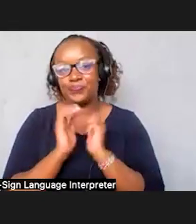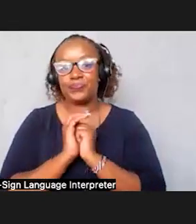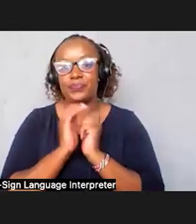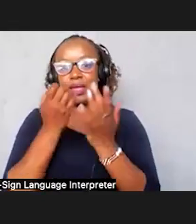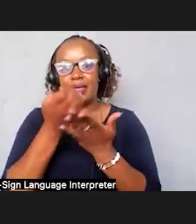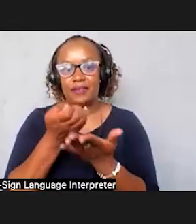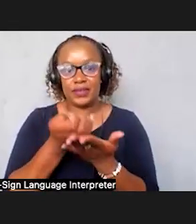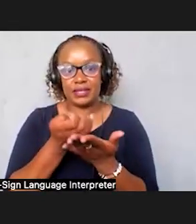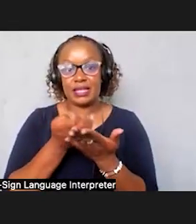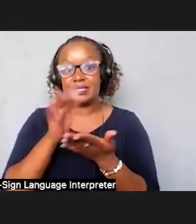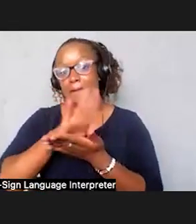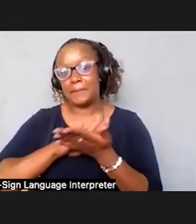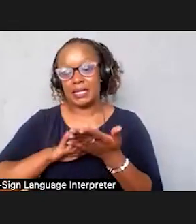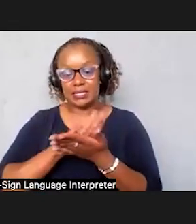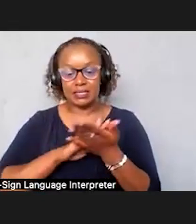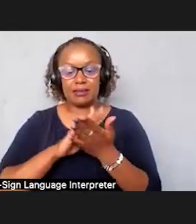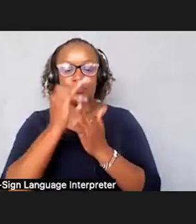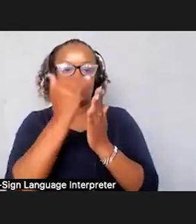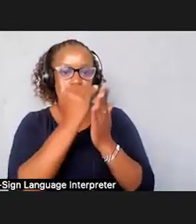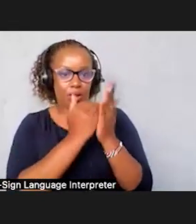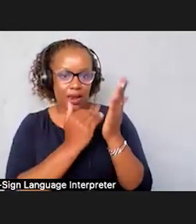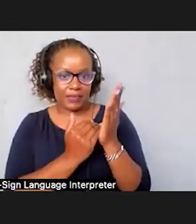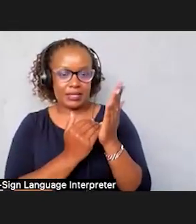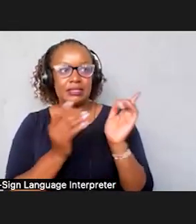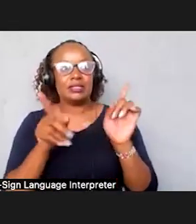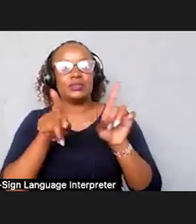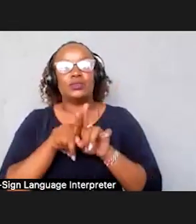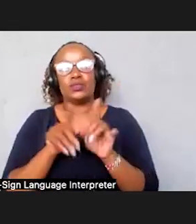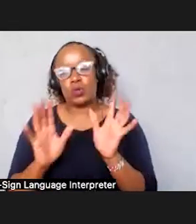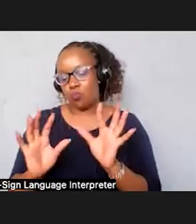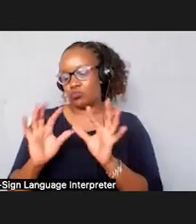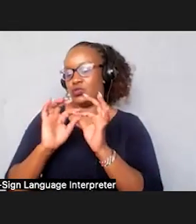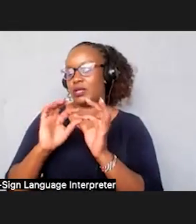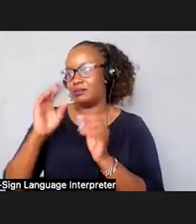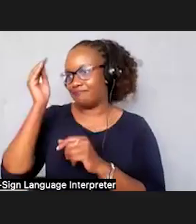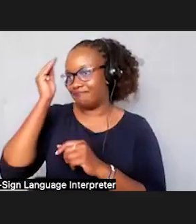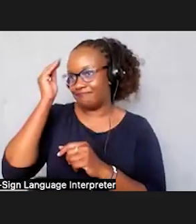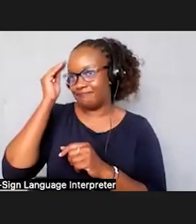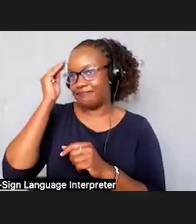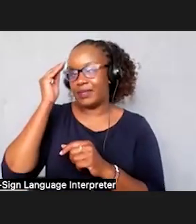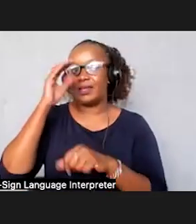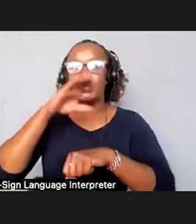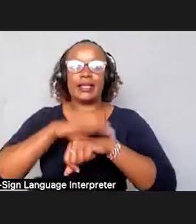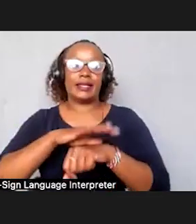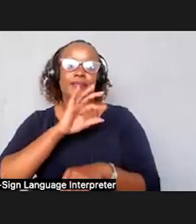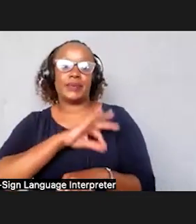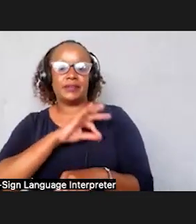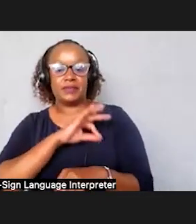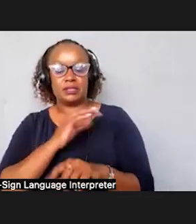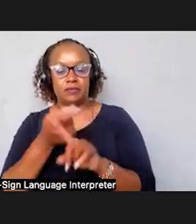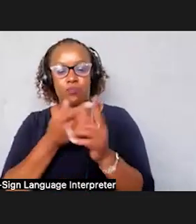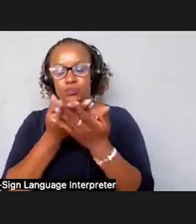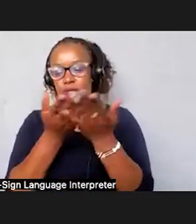evidence-based programming and joint learning can gain a lot of benefits from this alliance.